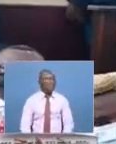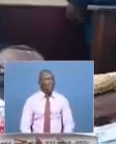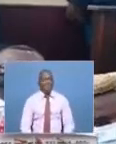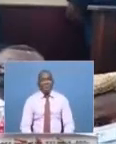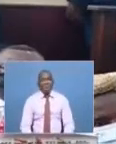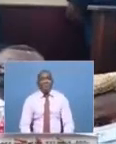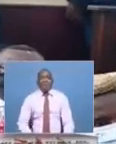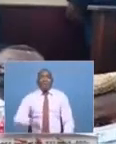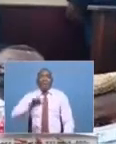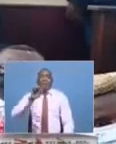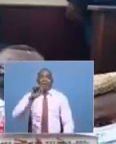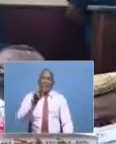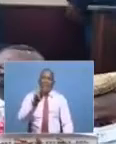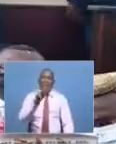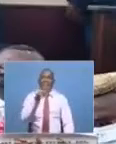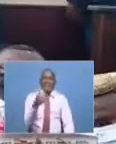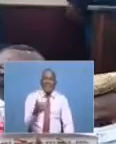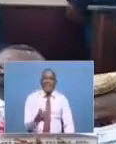And my lords,